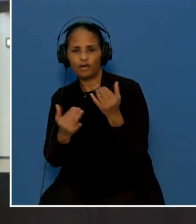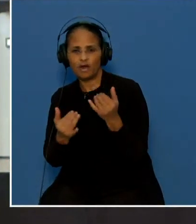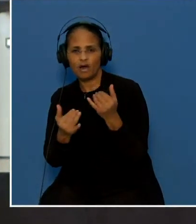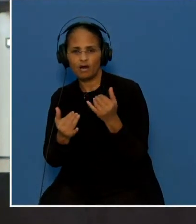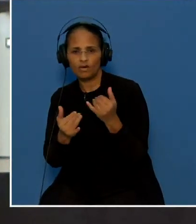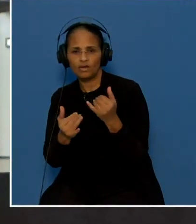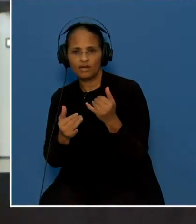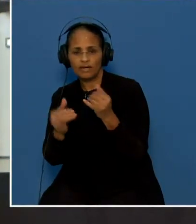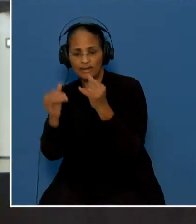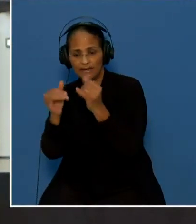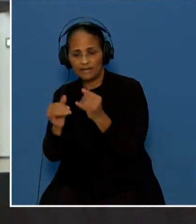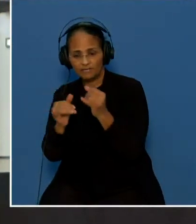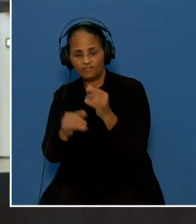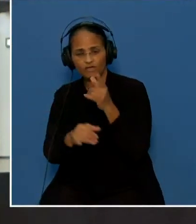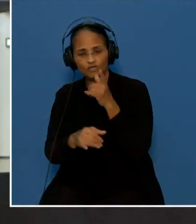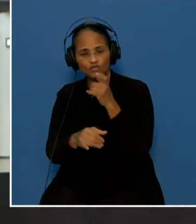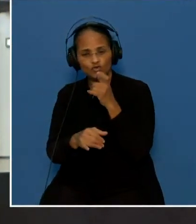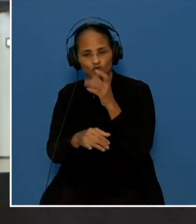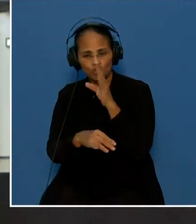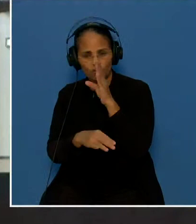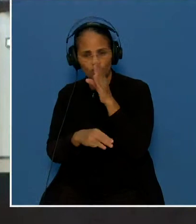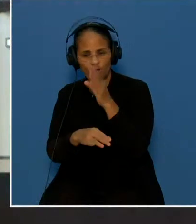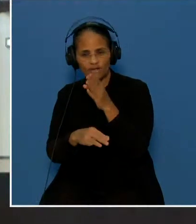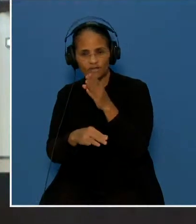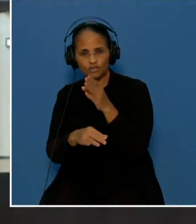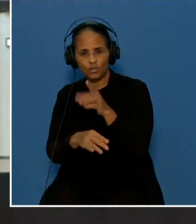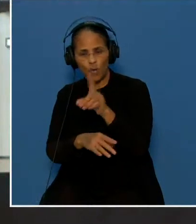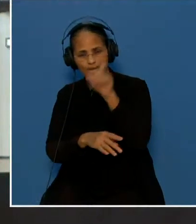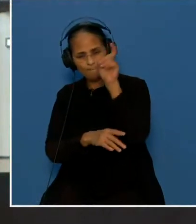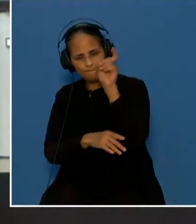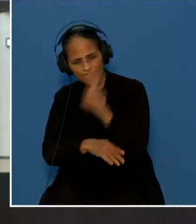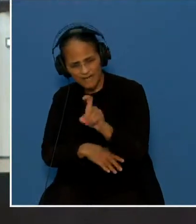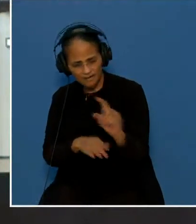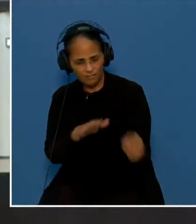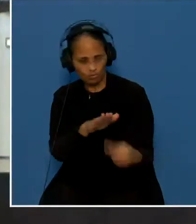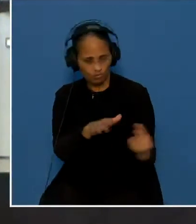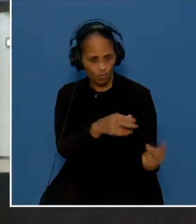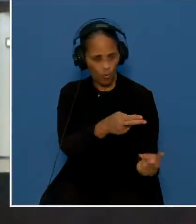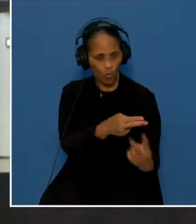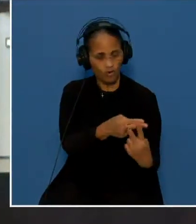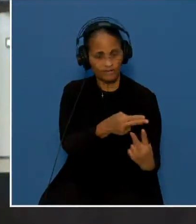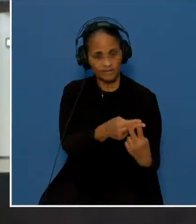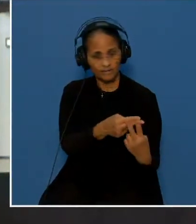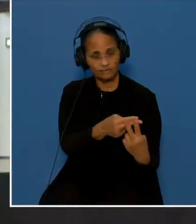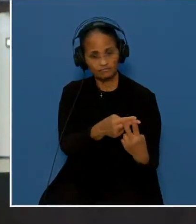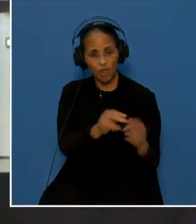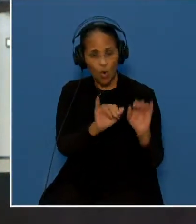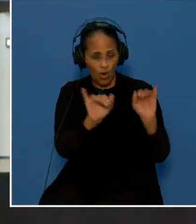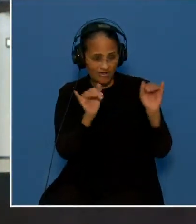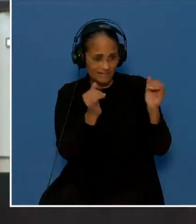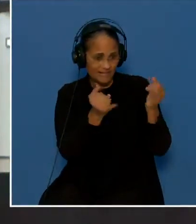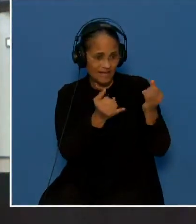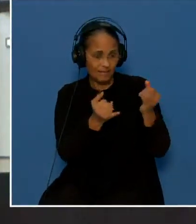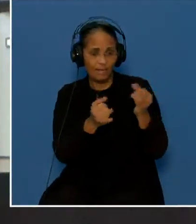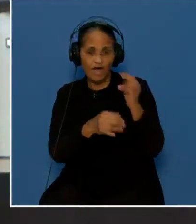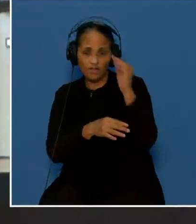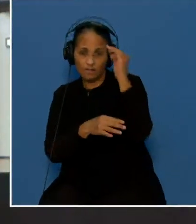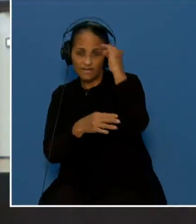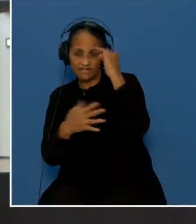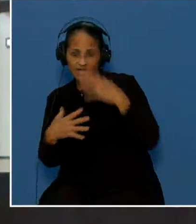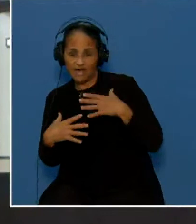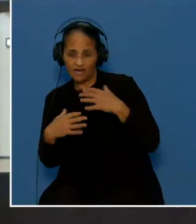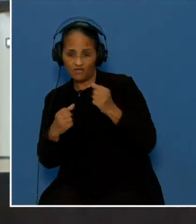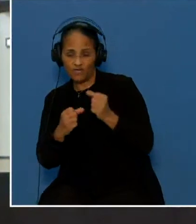been directed into mandatory quarantine or isolation by the Ministry of Health.